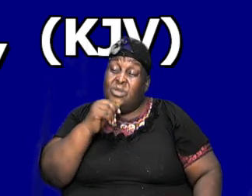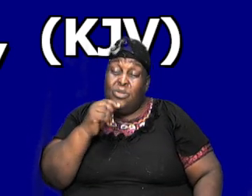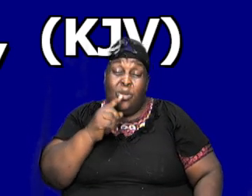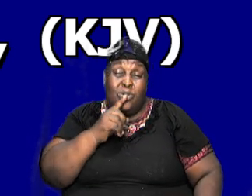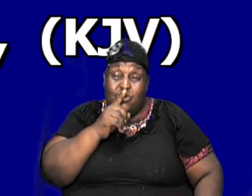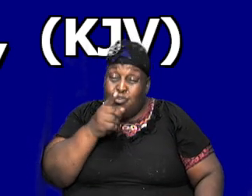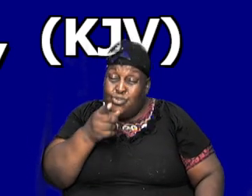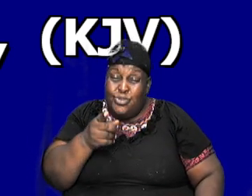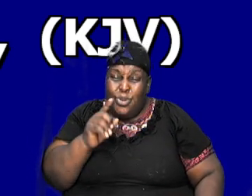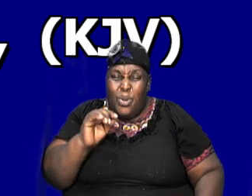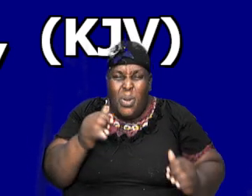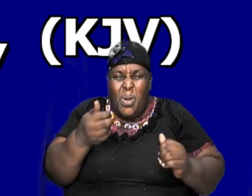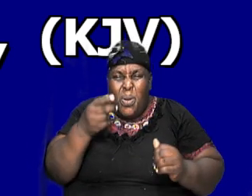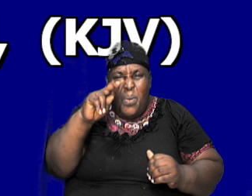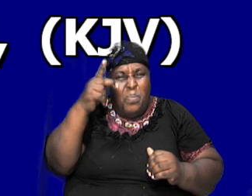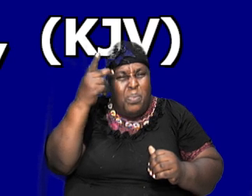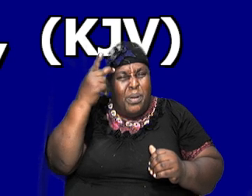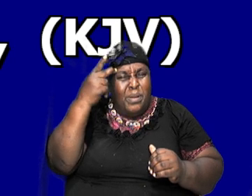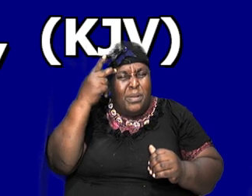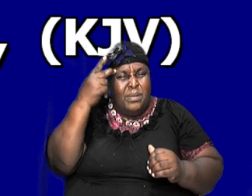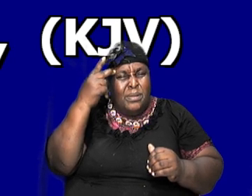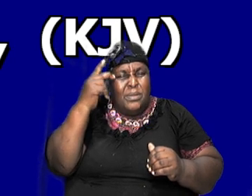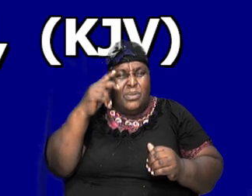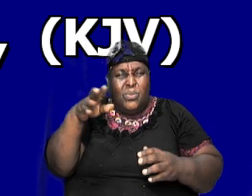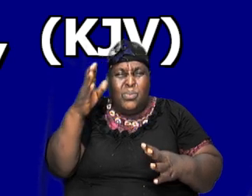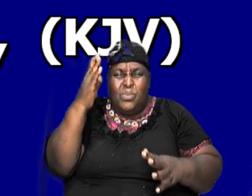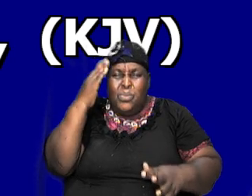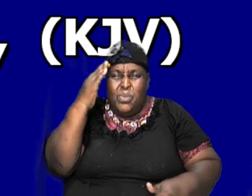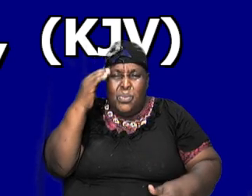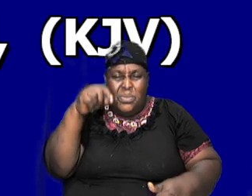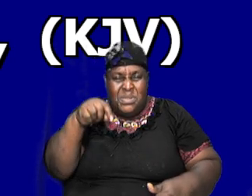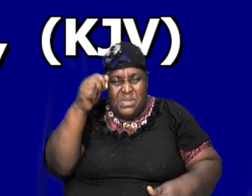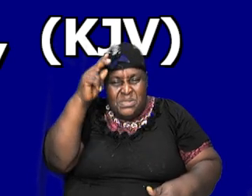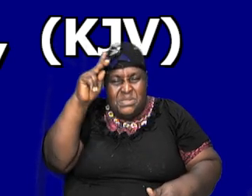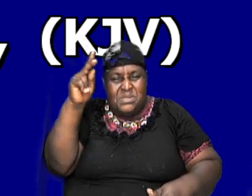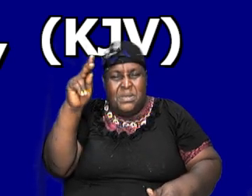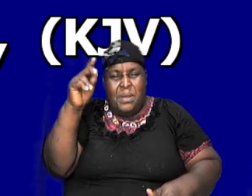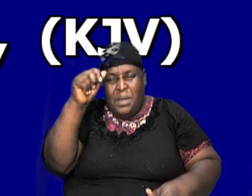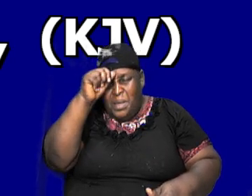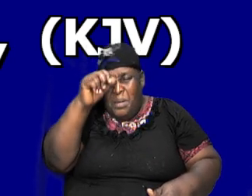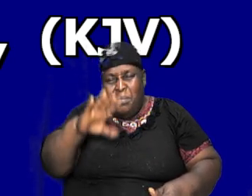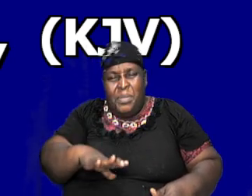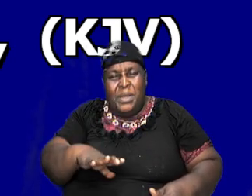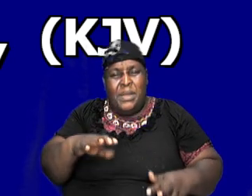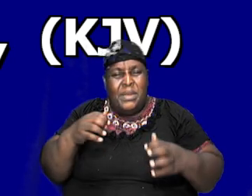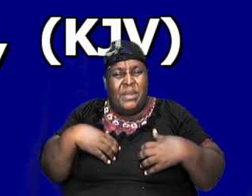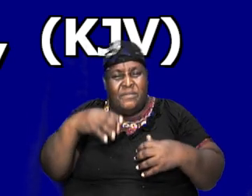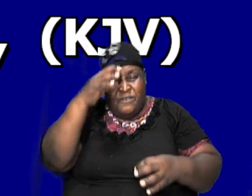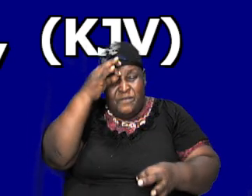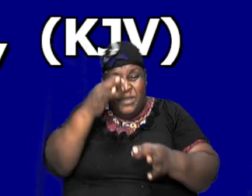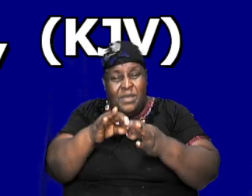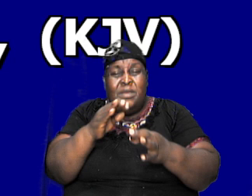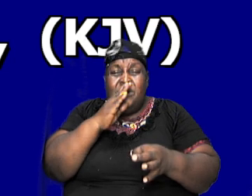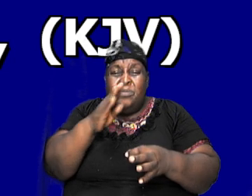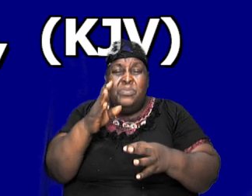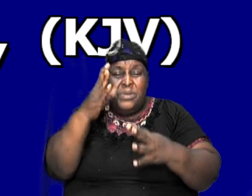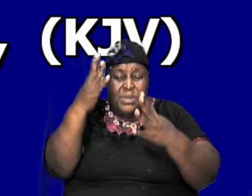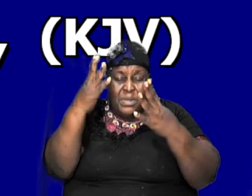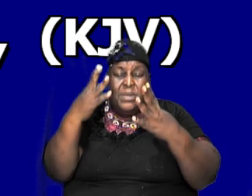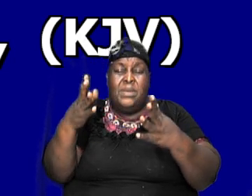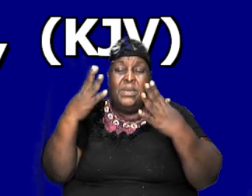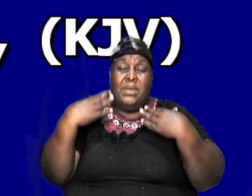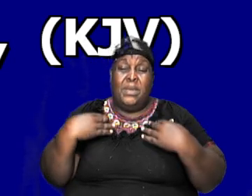how Paul could determine that this man had the faith to be healed, right?